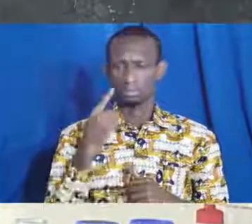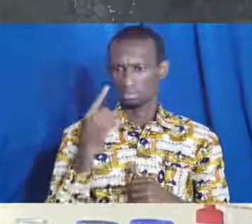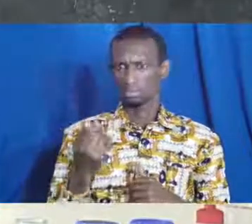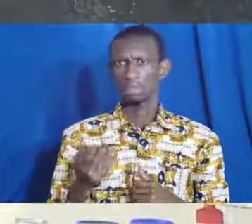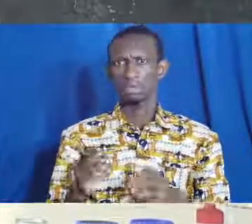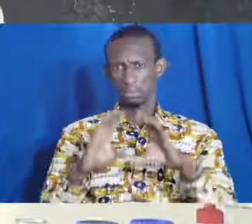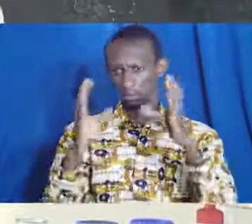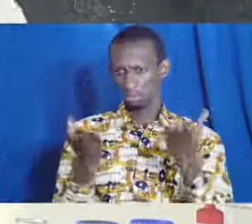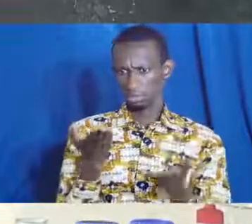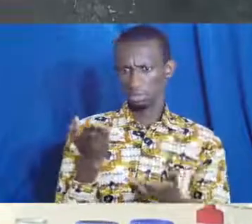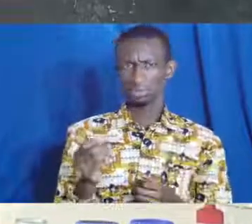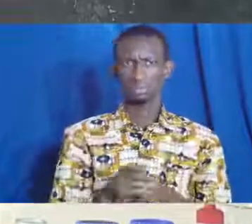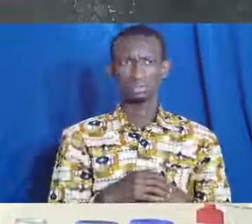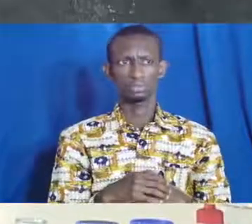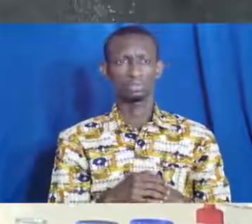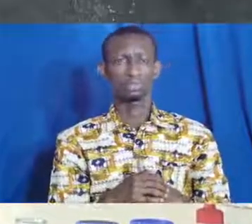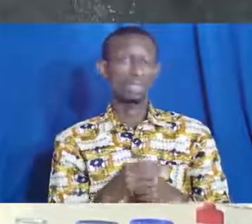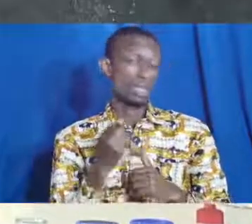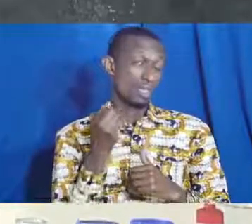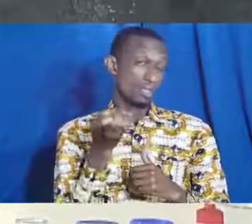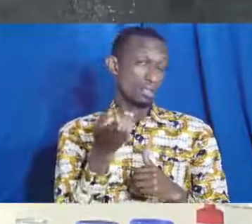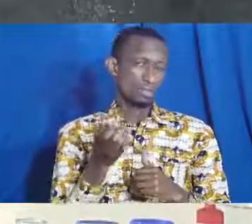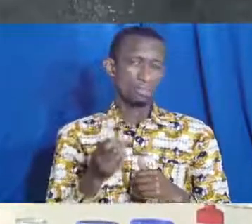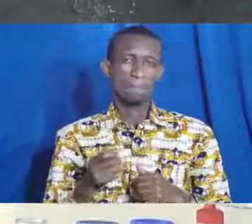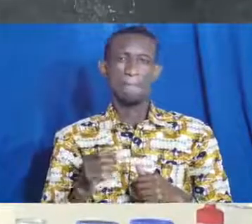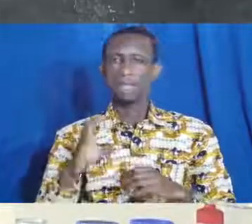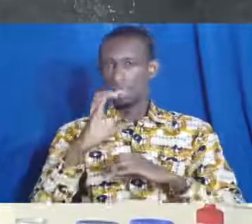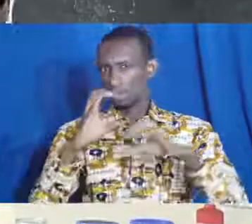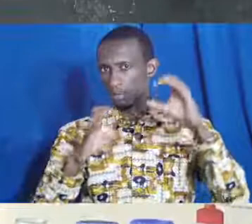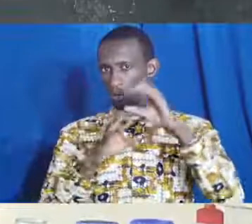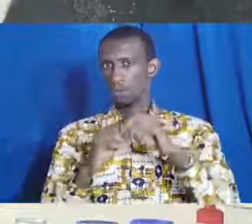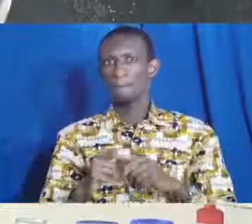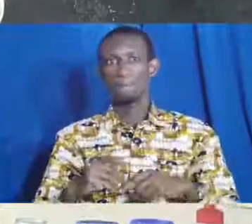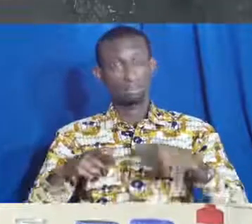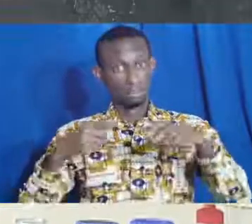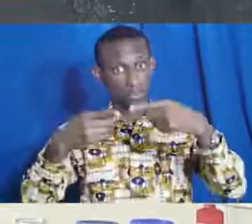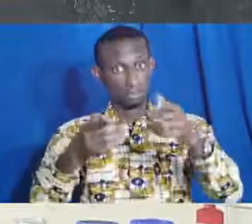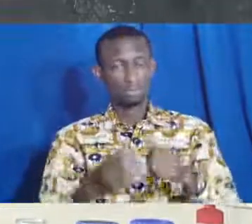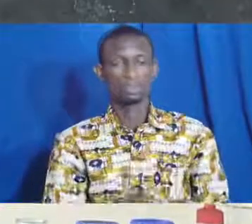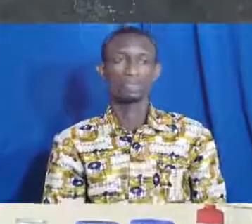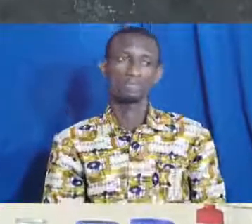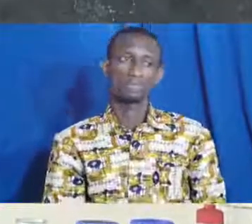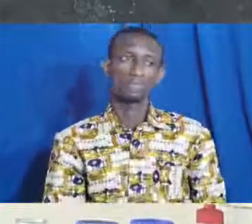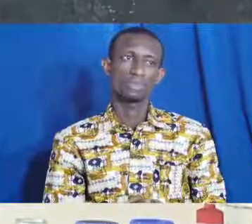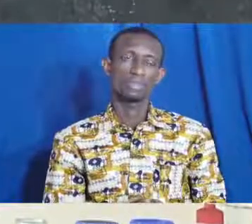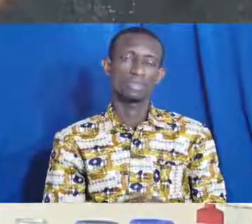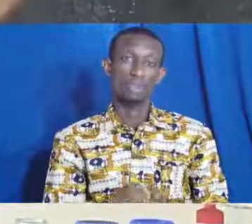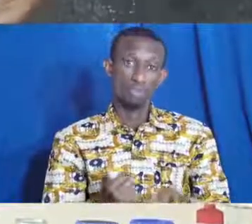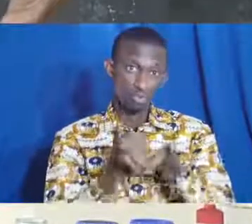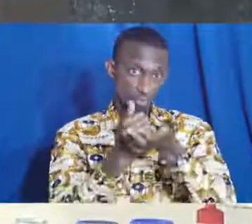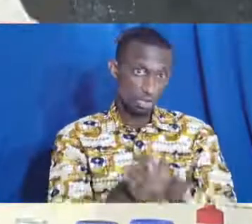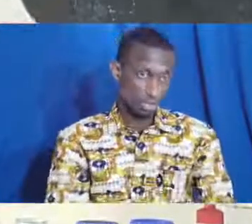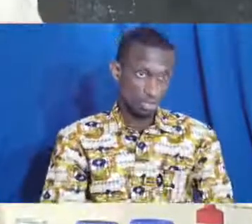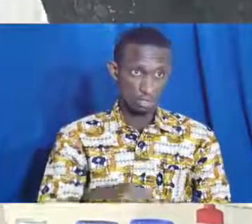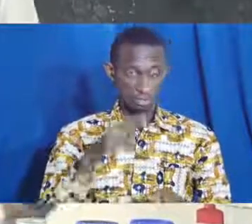Well, these chemical processes, maybe to remind you, we have what we call photosynthesis. At least by this